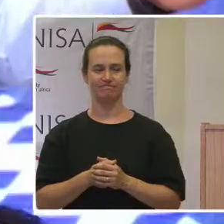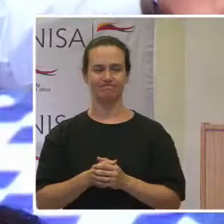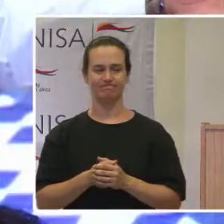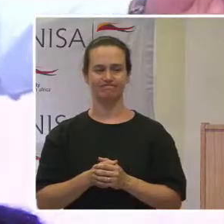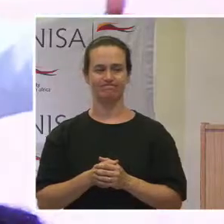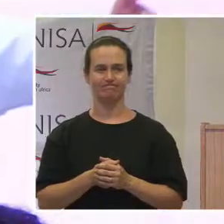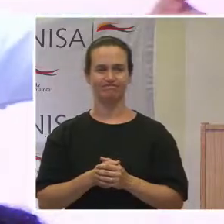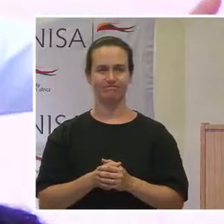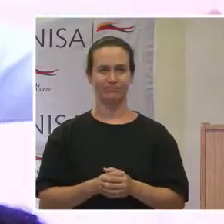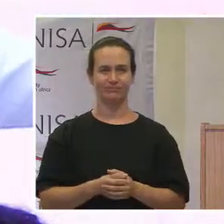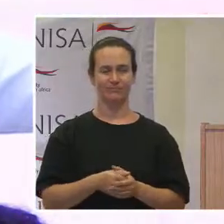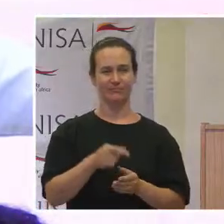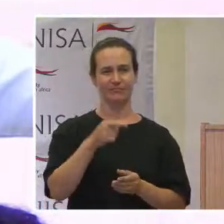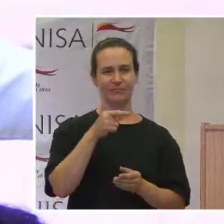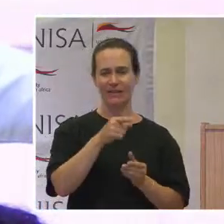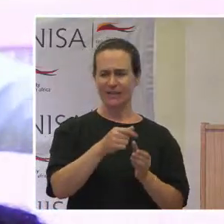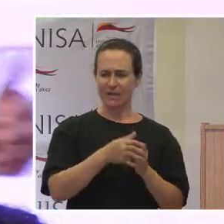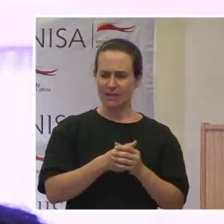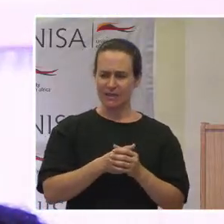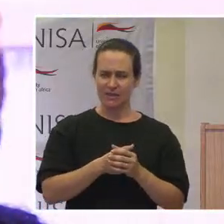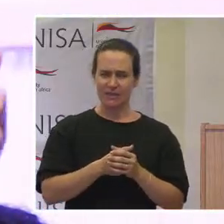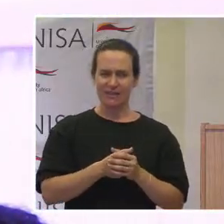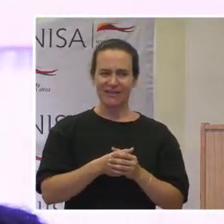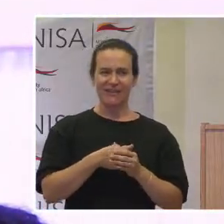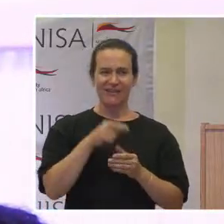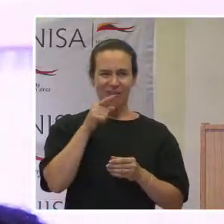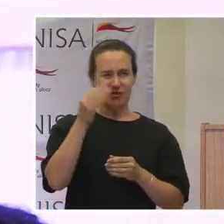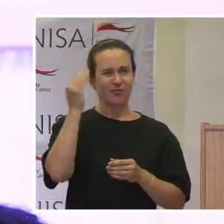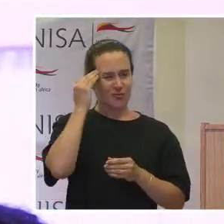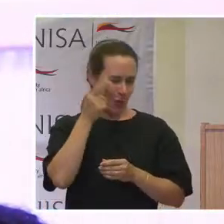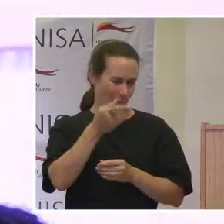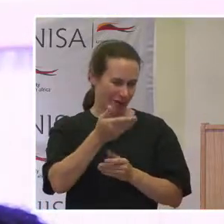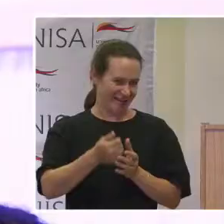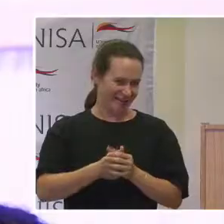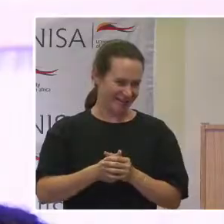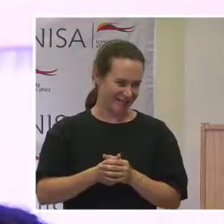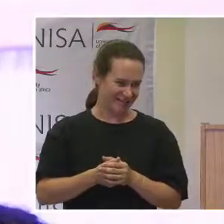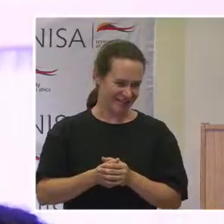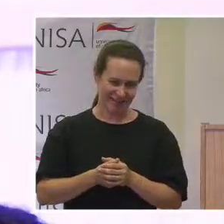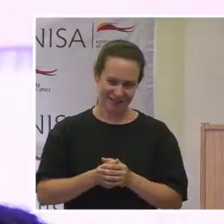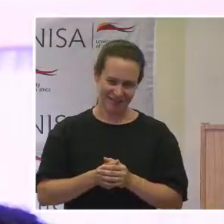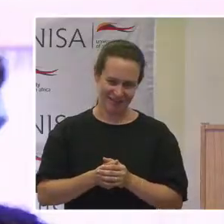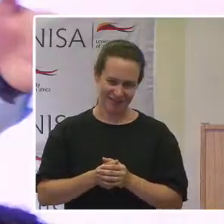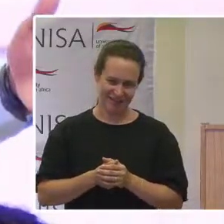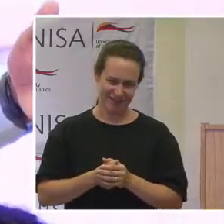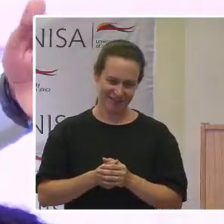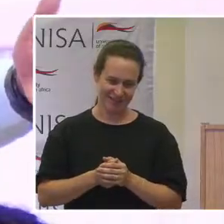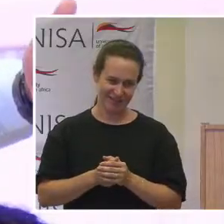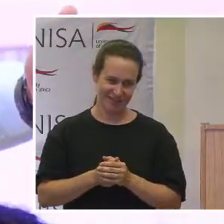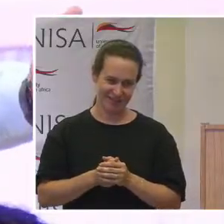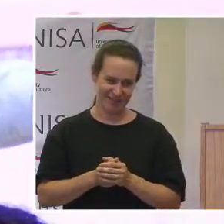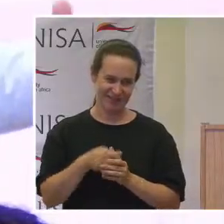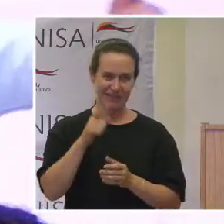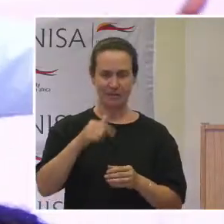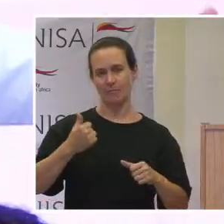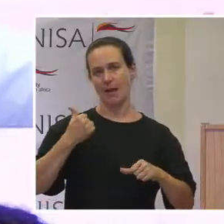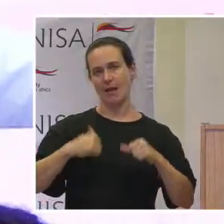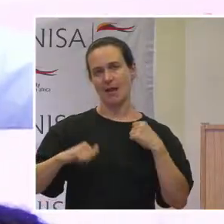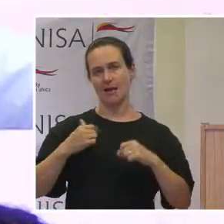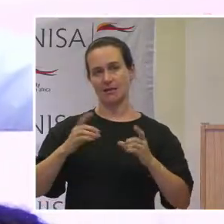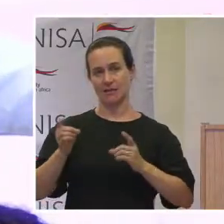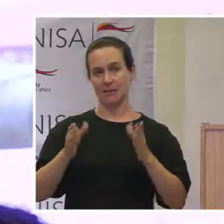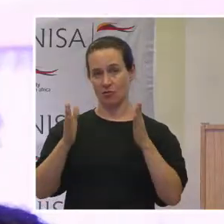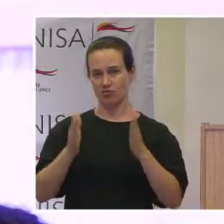a legal person. You all know him in UNISA. He is acting director for the law